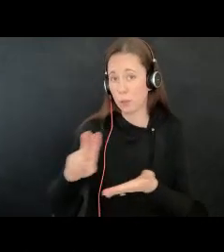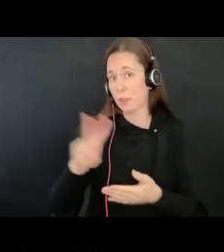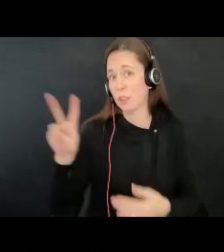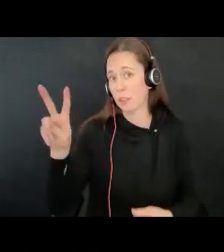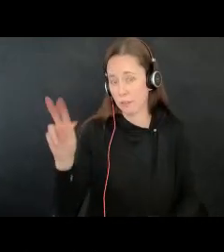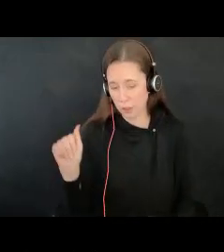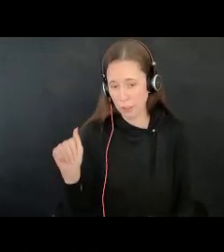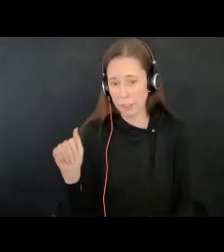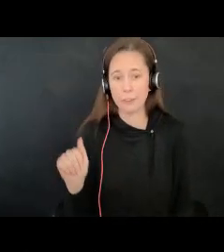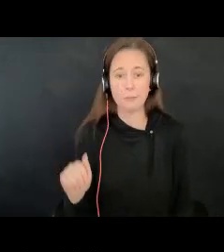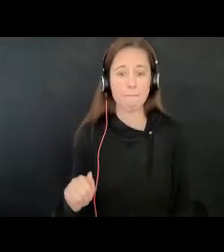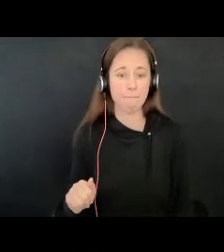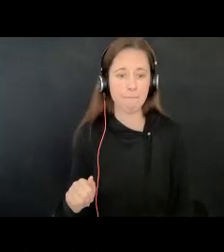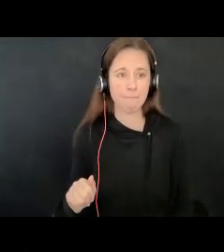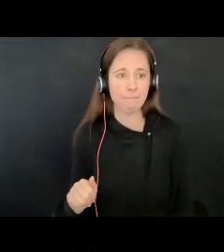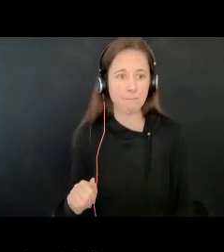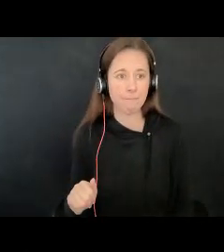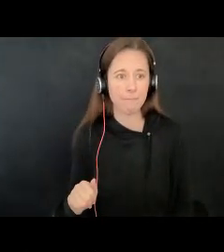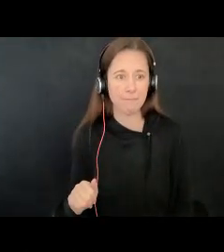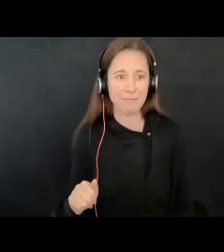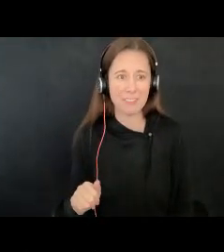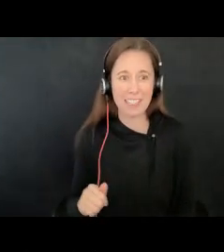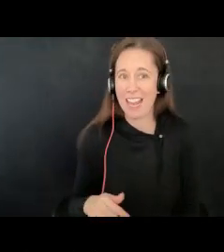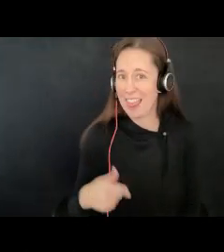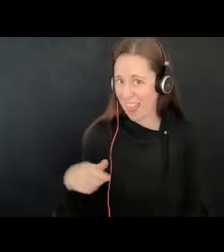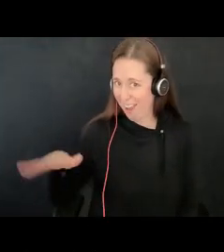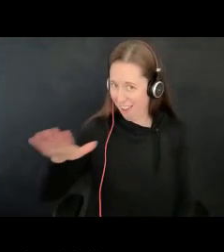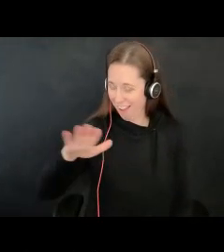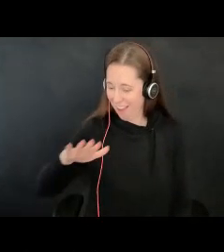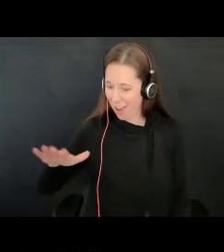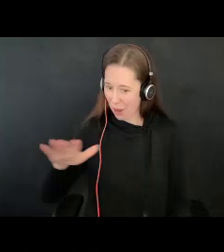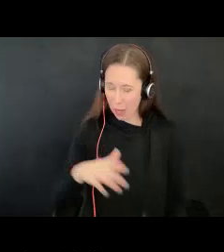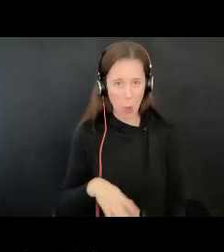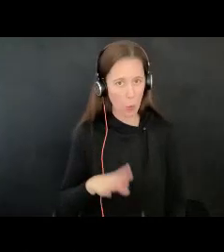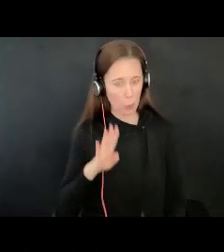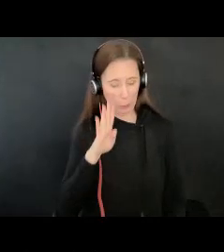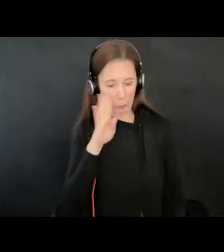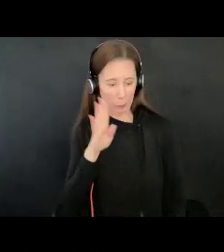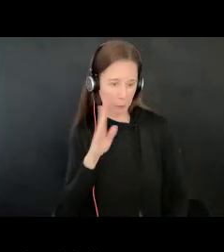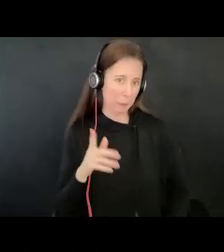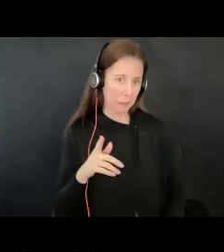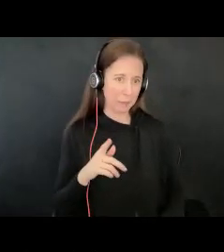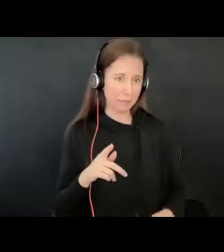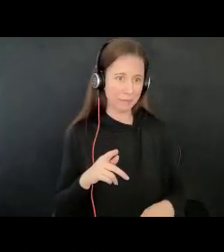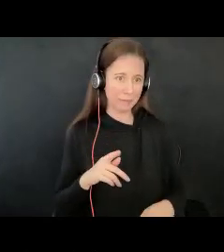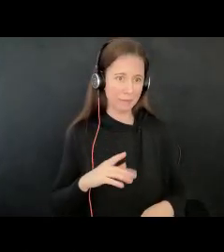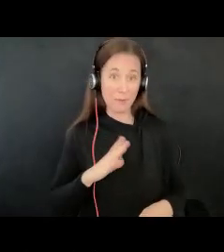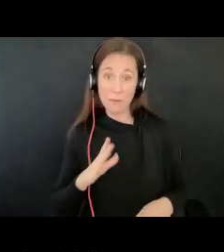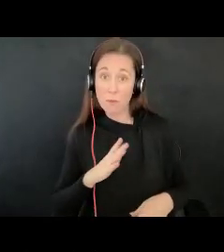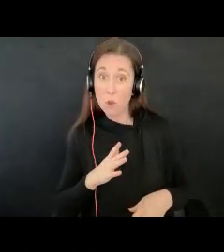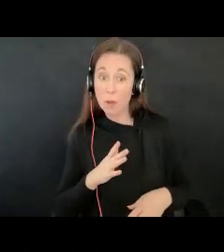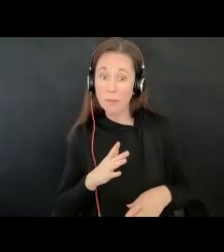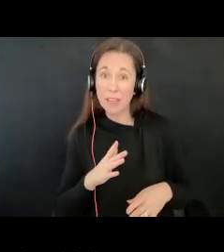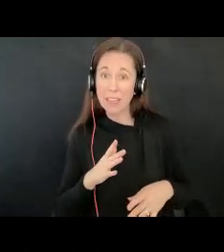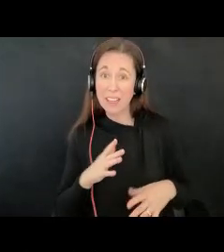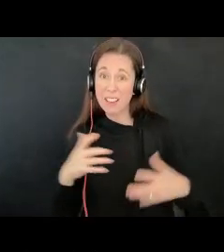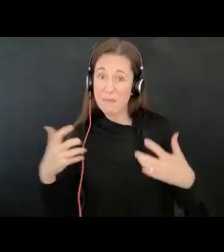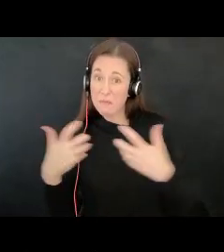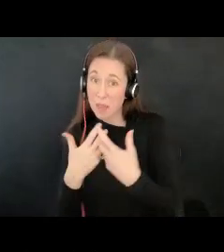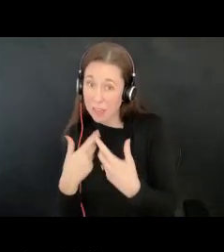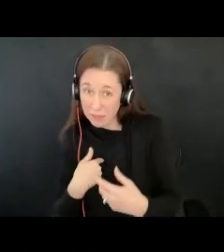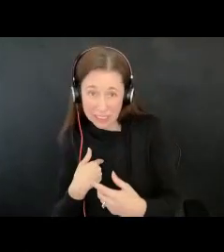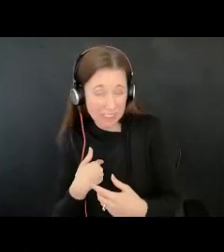Virginia. It was a quite bougie, quite prestigious institution that I found was not a good fit